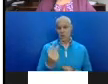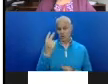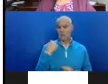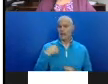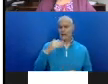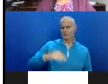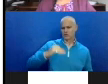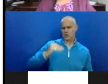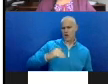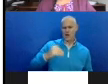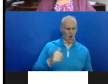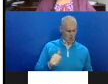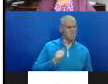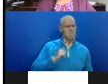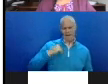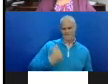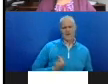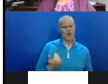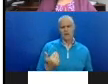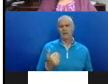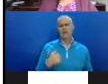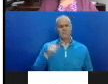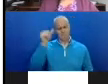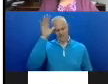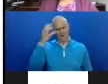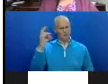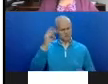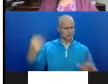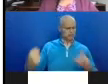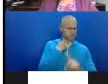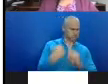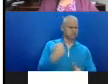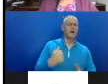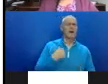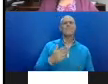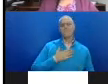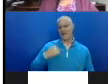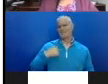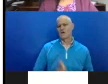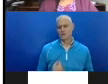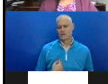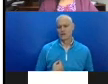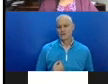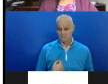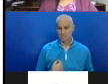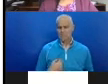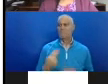childhoods, they can be blaming themselves for, their father's violence towards them. Part of it is trying to separate out, I'm responsible for my choices and other